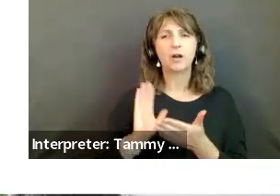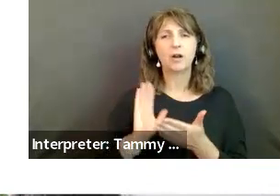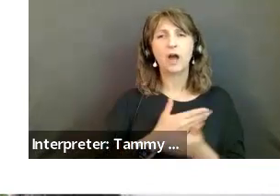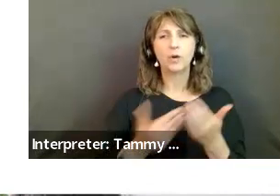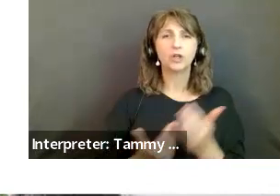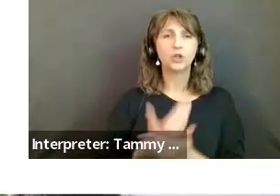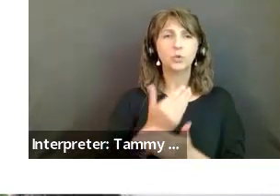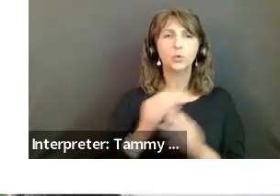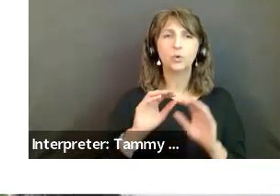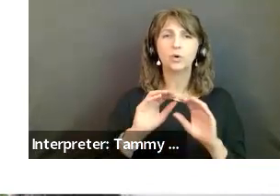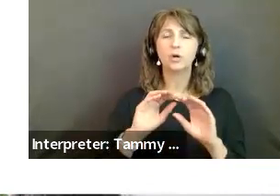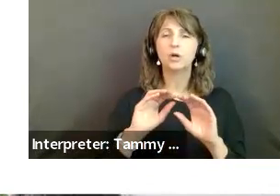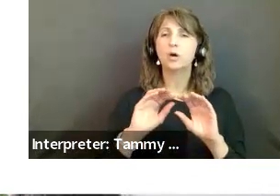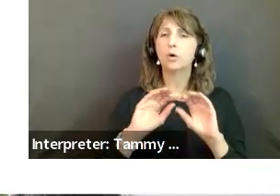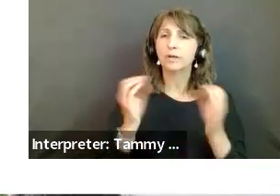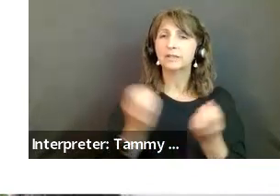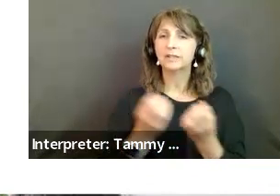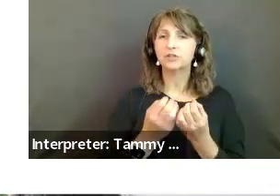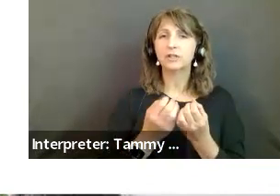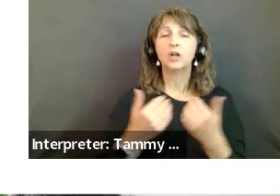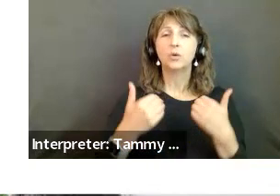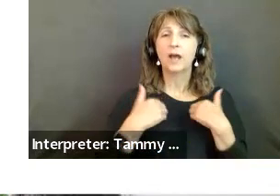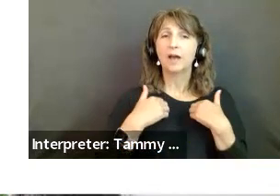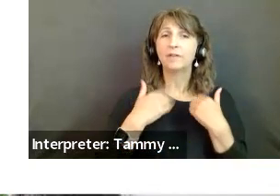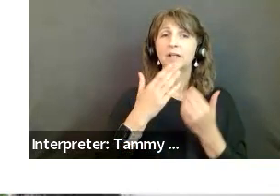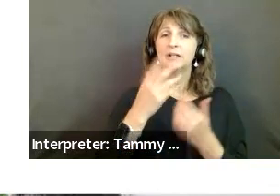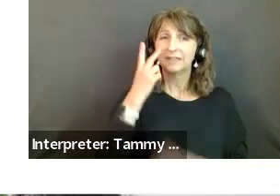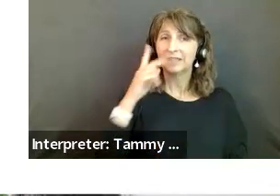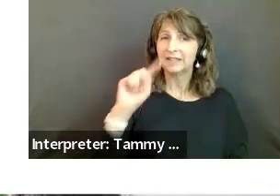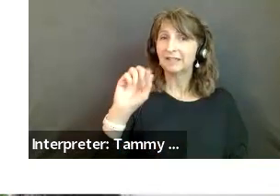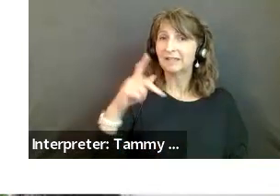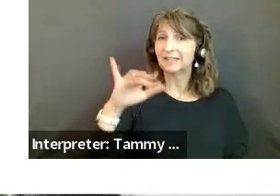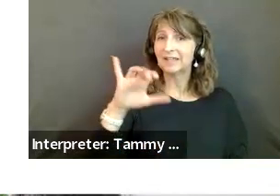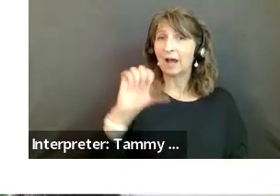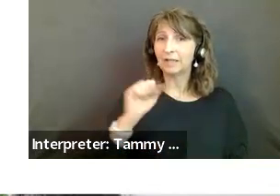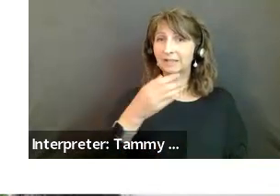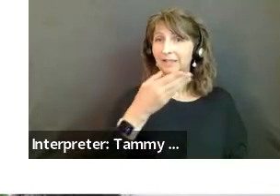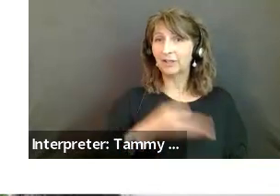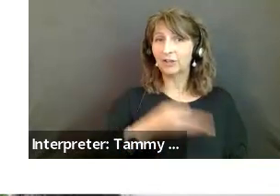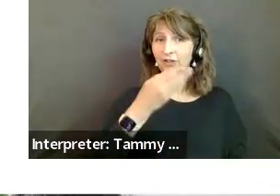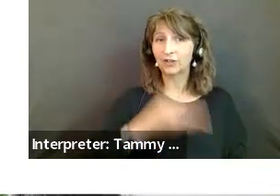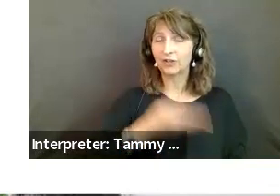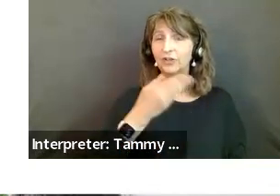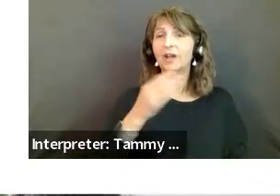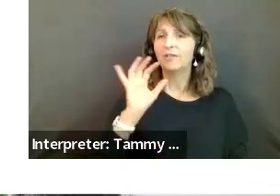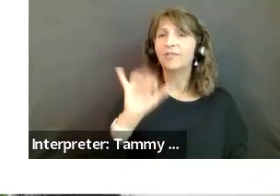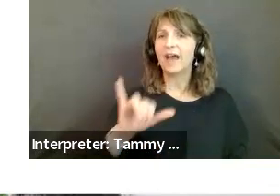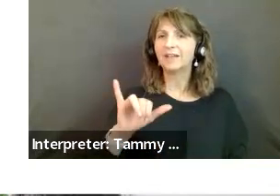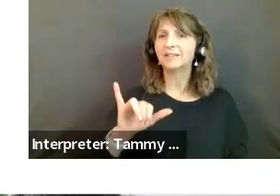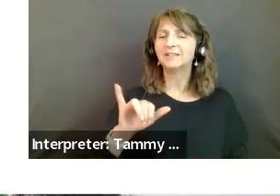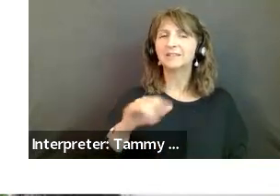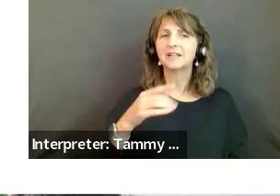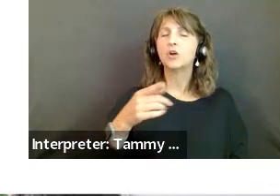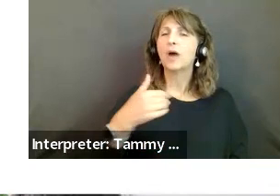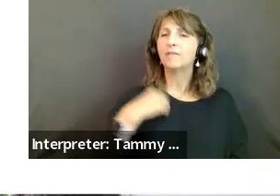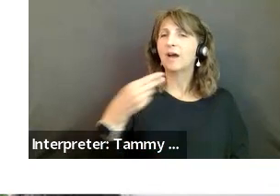hub pages that are organized by topic. So you see the topics here that we cover, and there's a hub page on